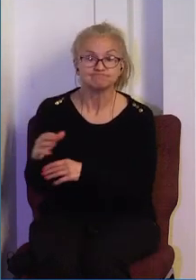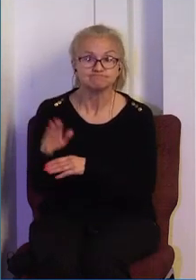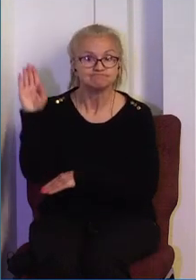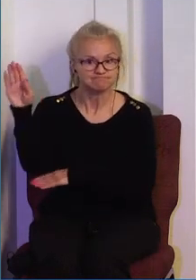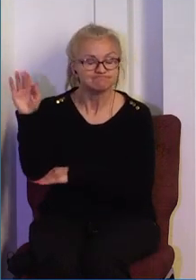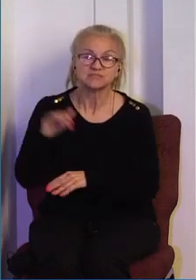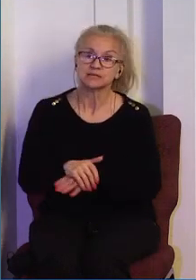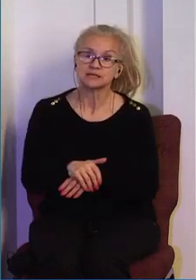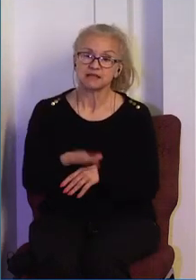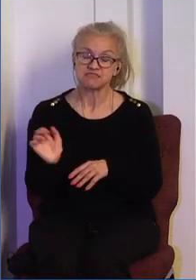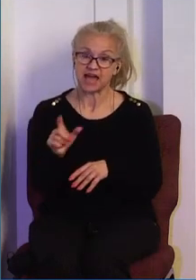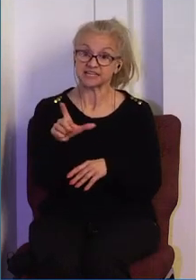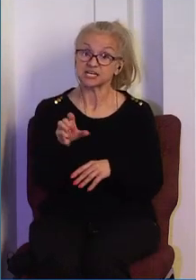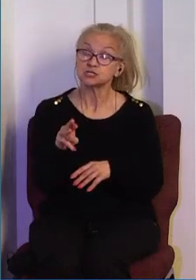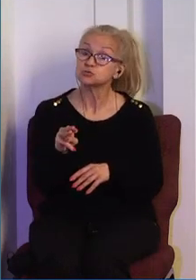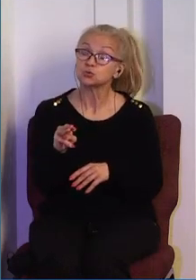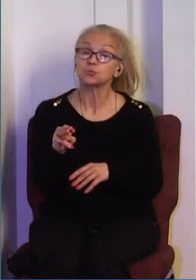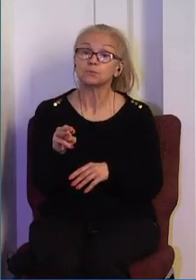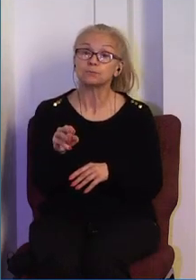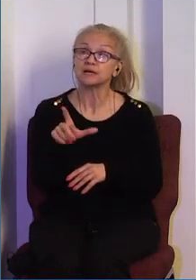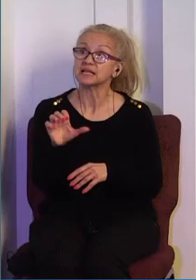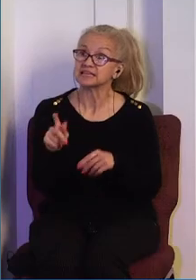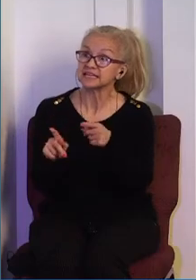can be found at